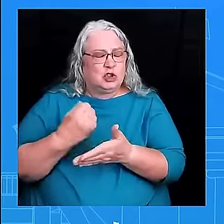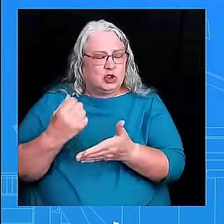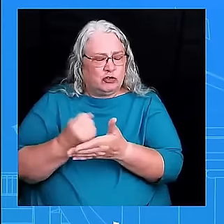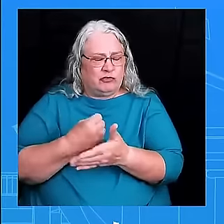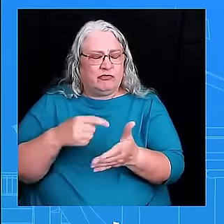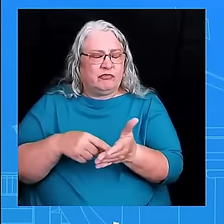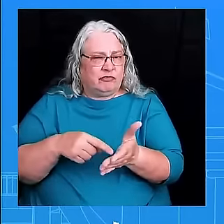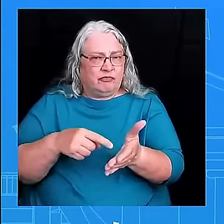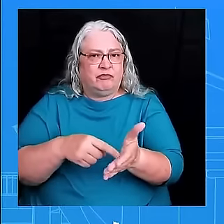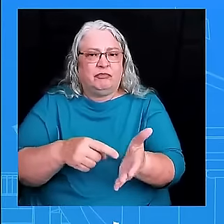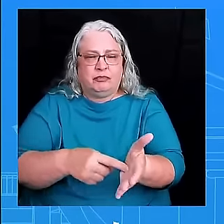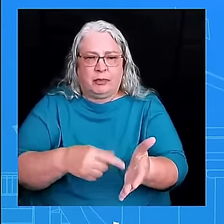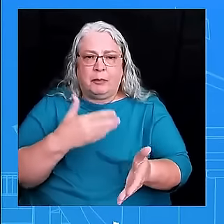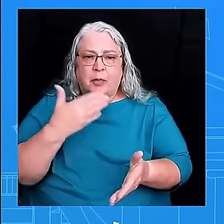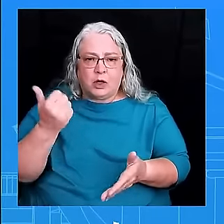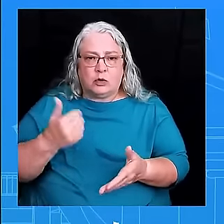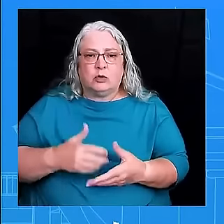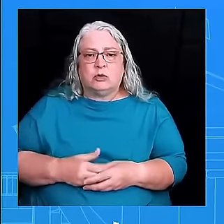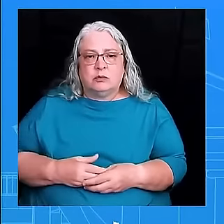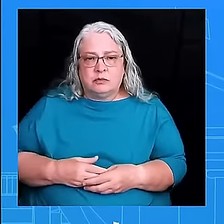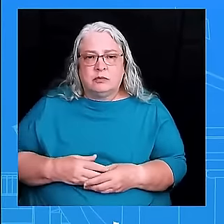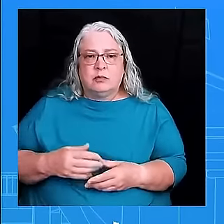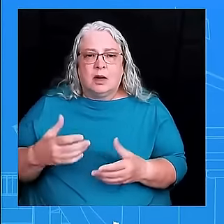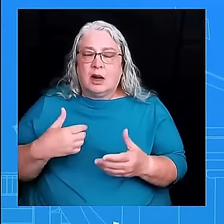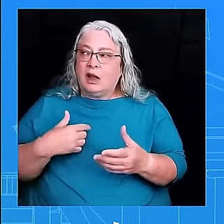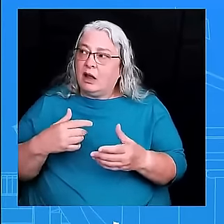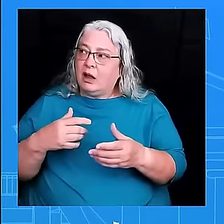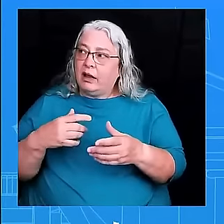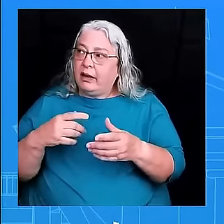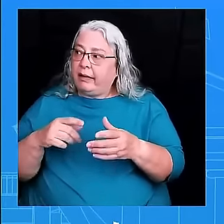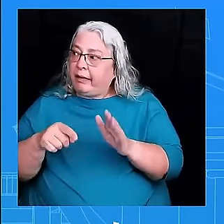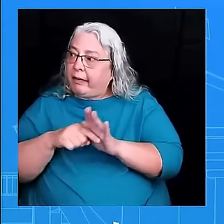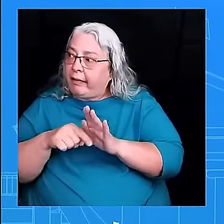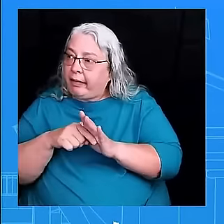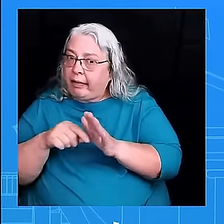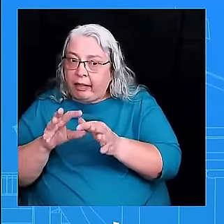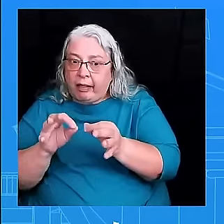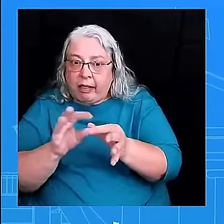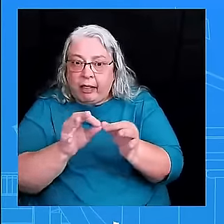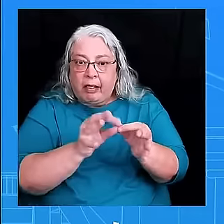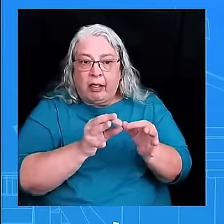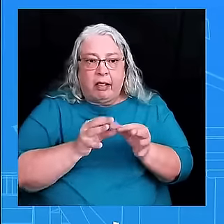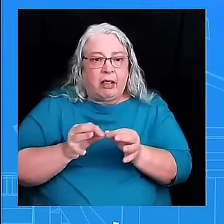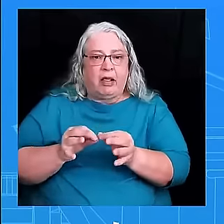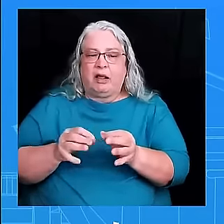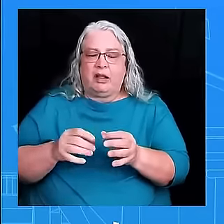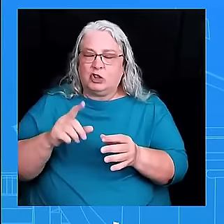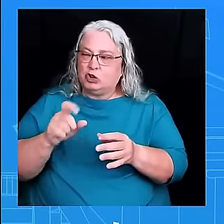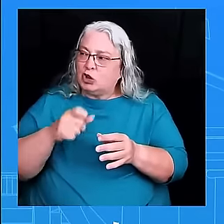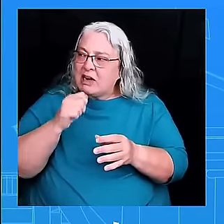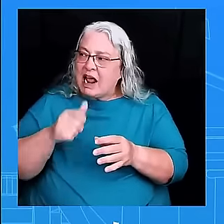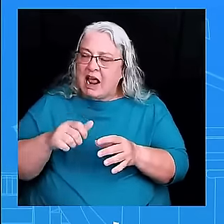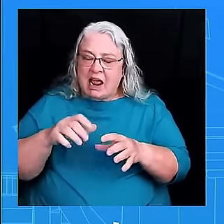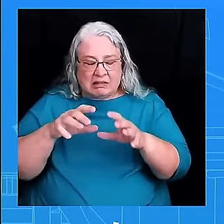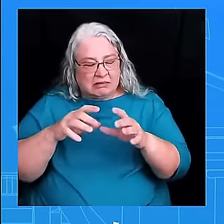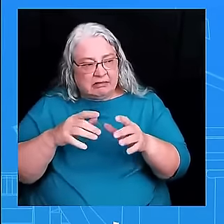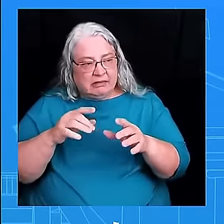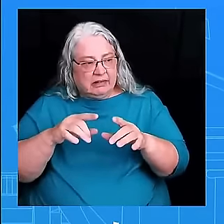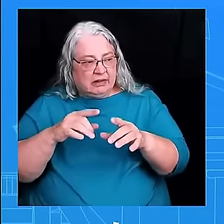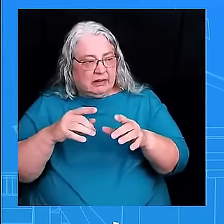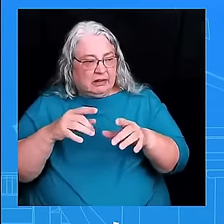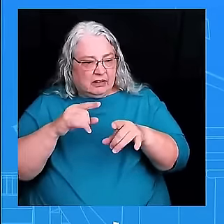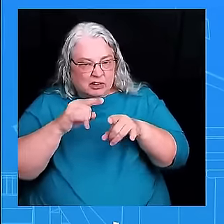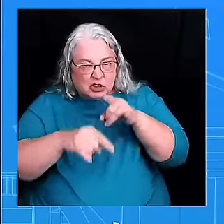They don't question someone's identity. It's just more of the same, more of the lack of respect.